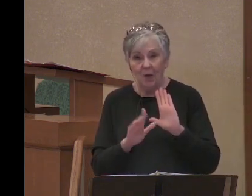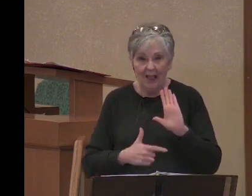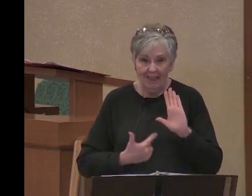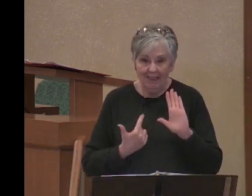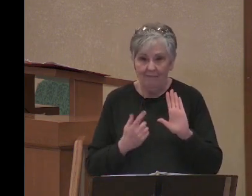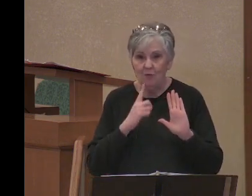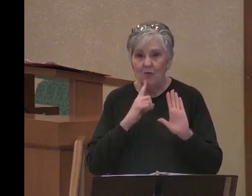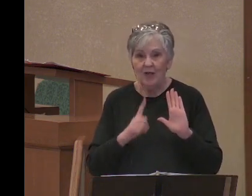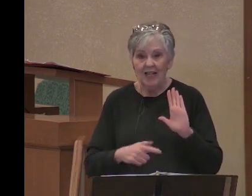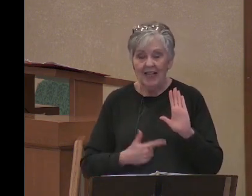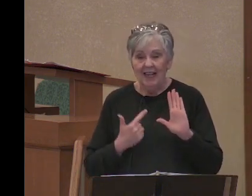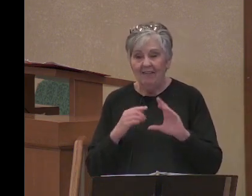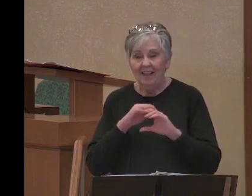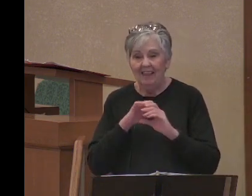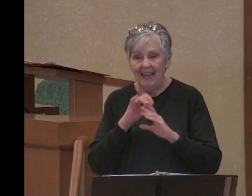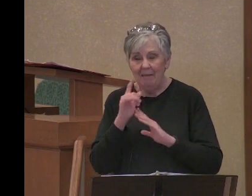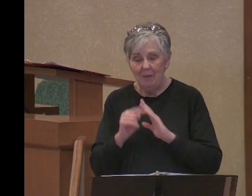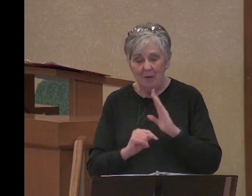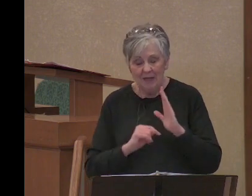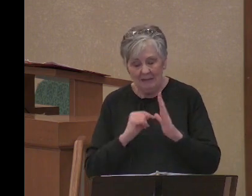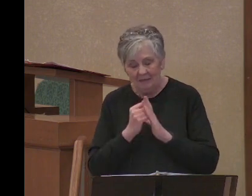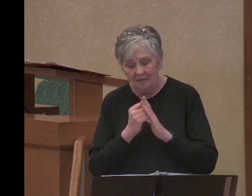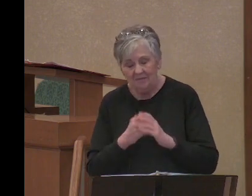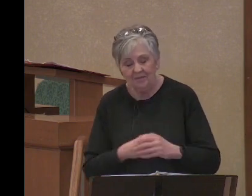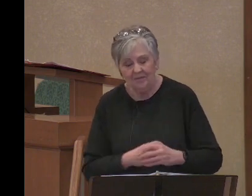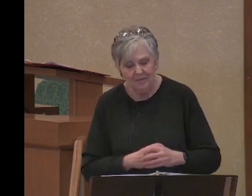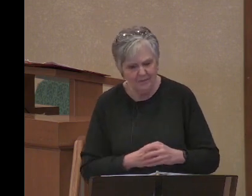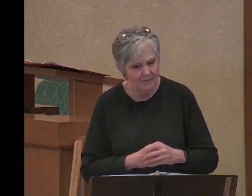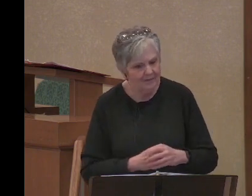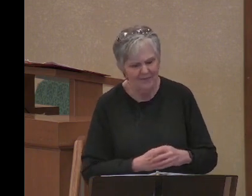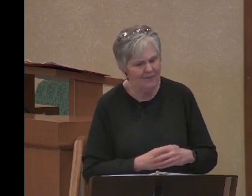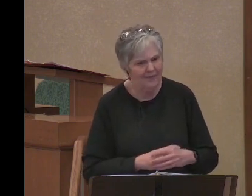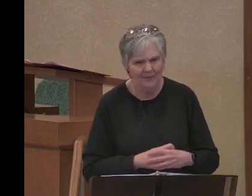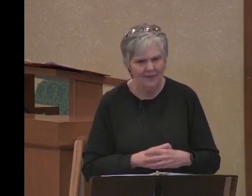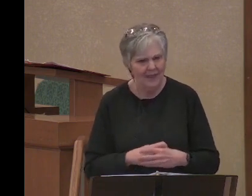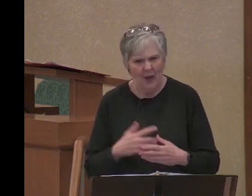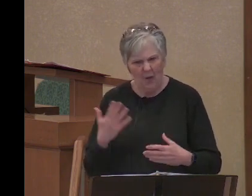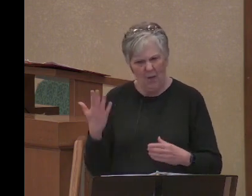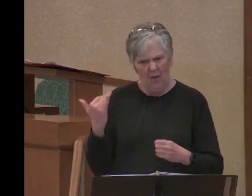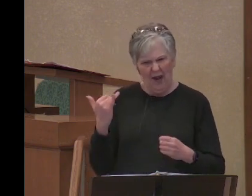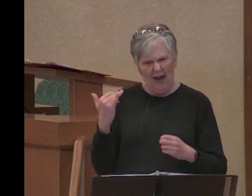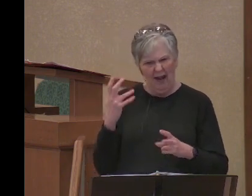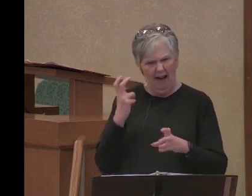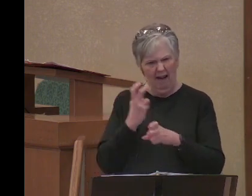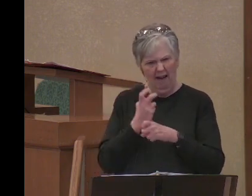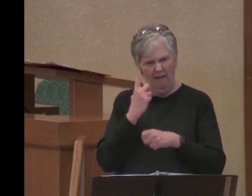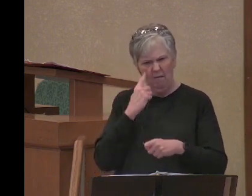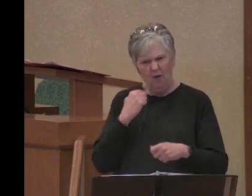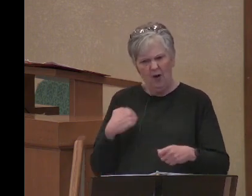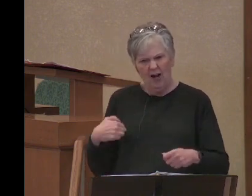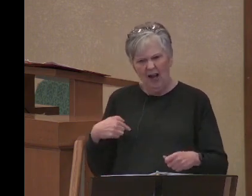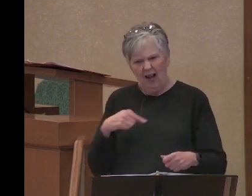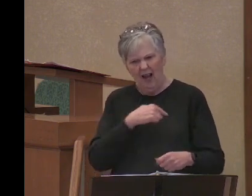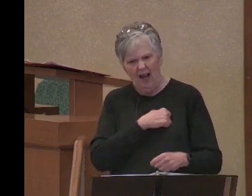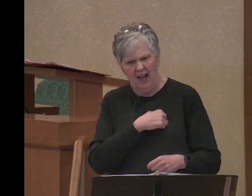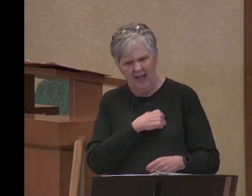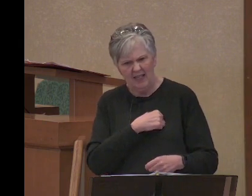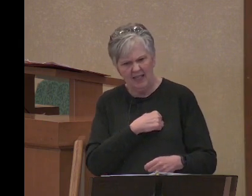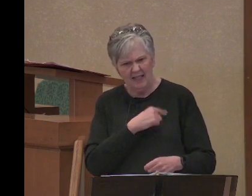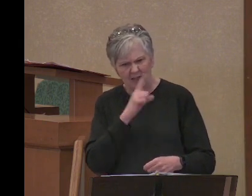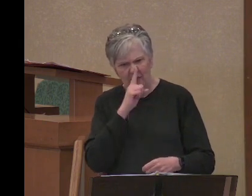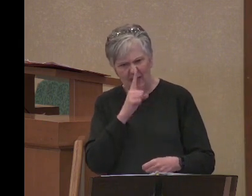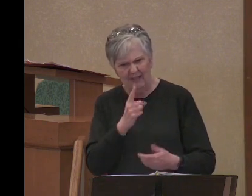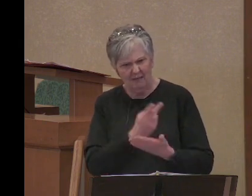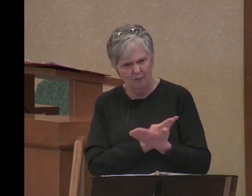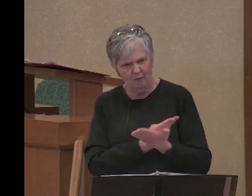real life in that moment. Why is it so hard for us to just be